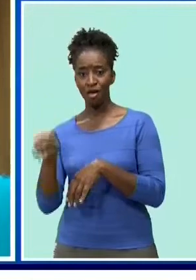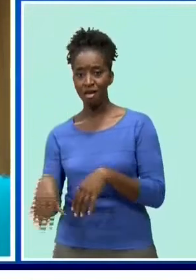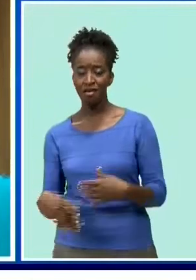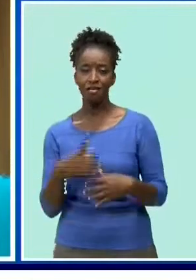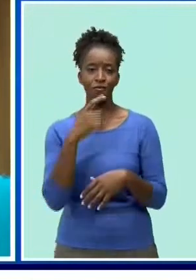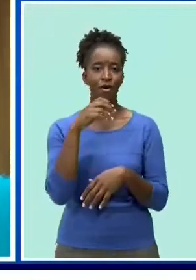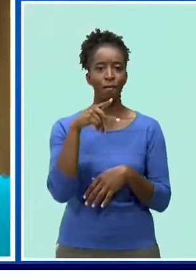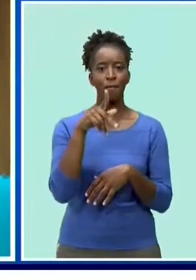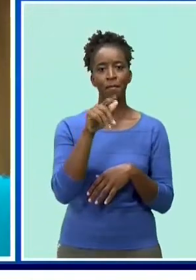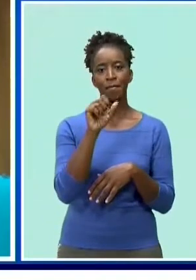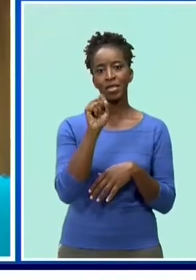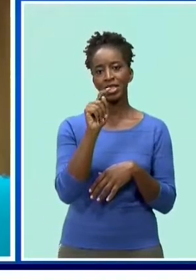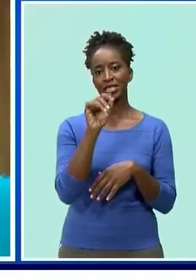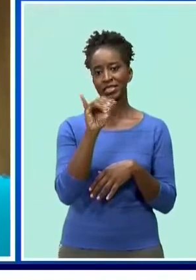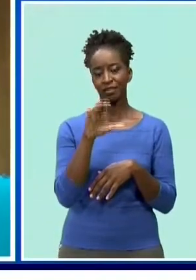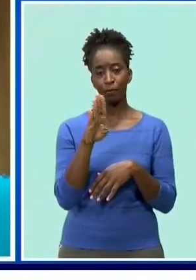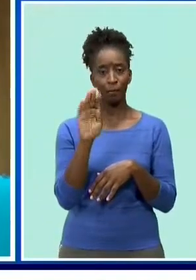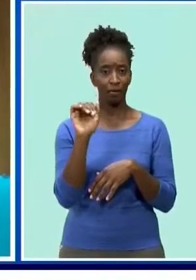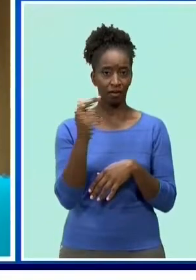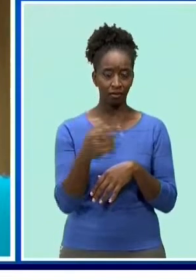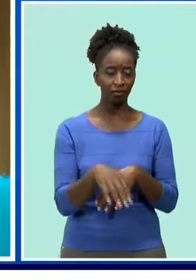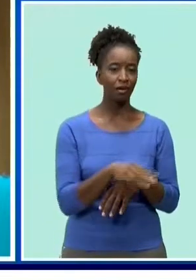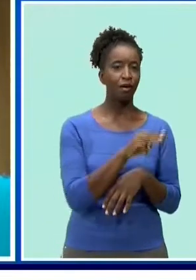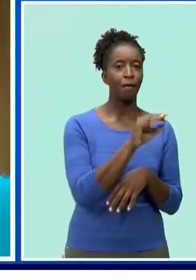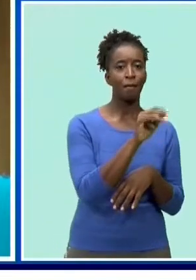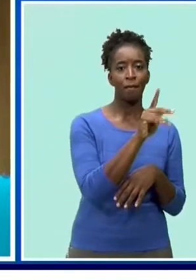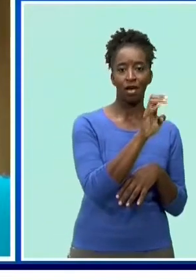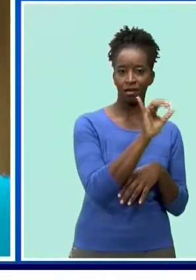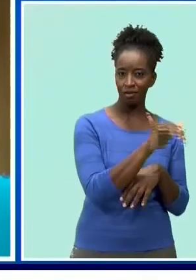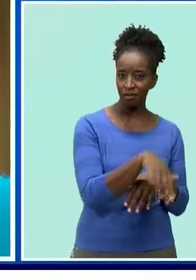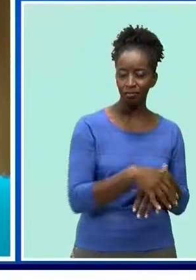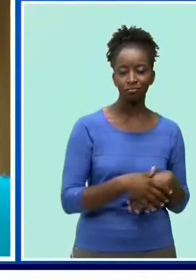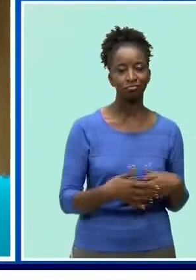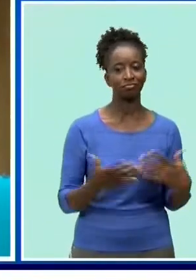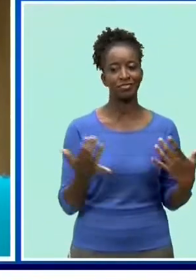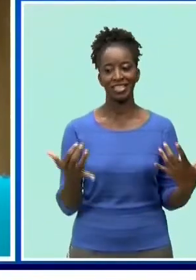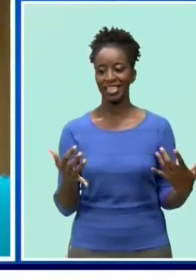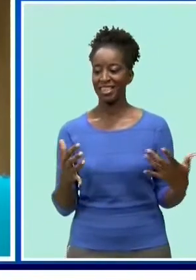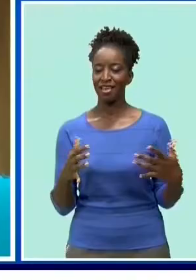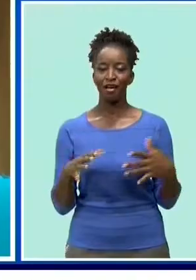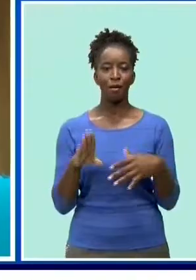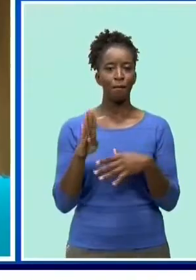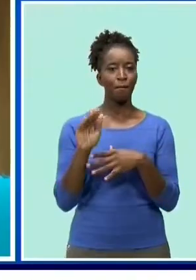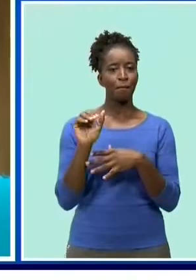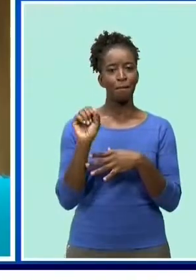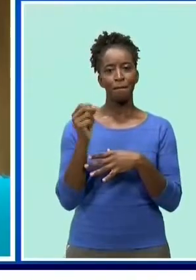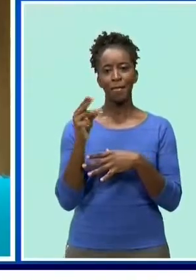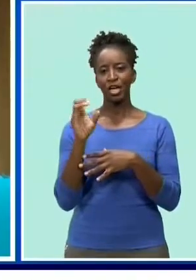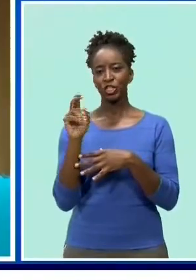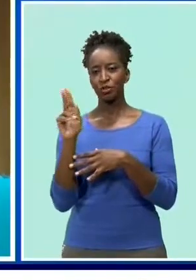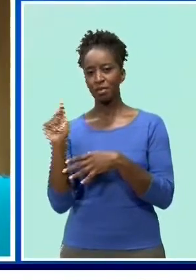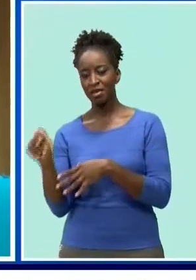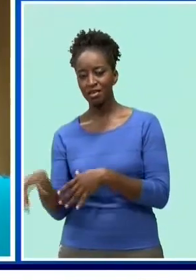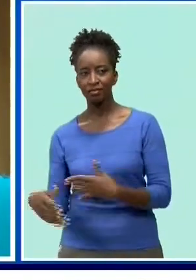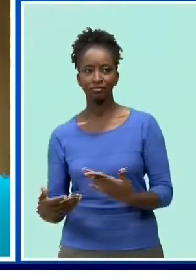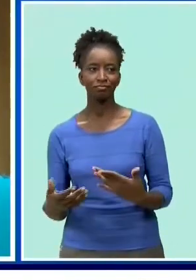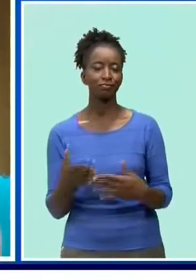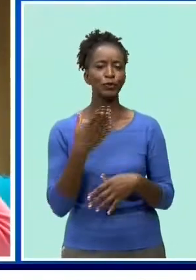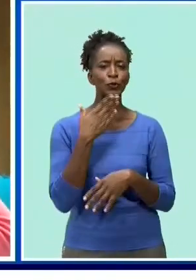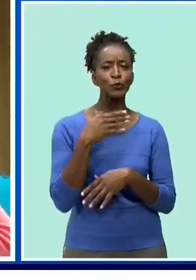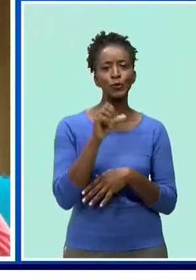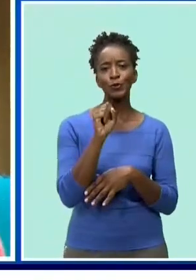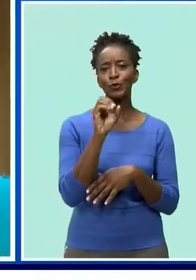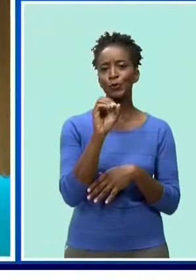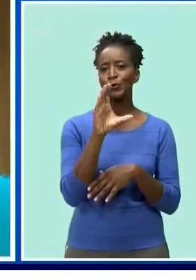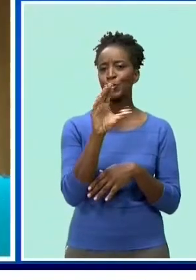Bag, and Mikey. Bashment, sweet soca, party monarch, Pickety Crop. This